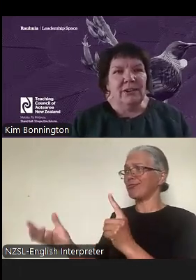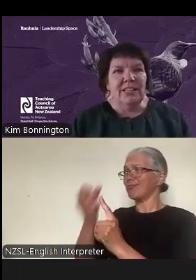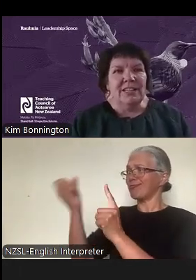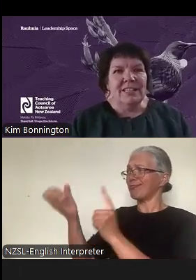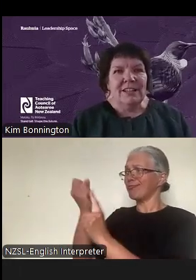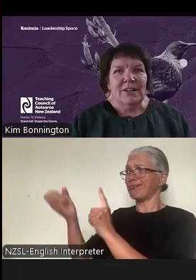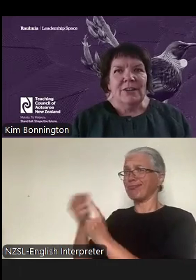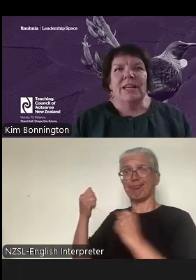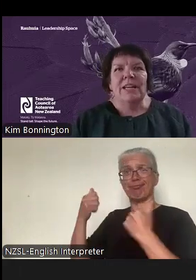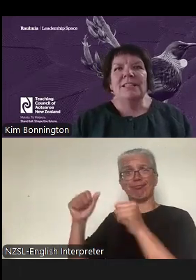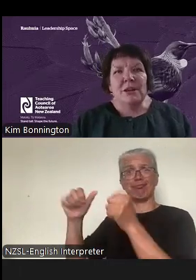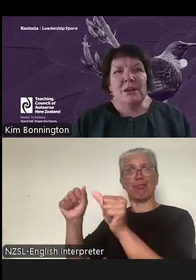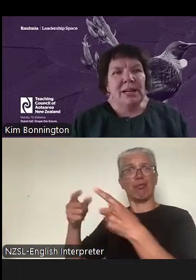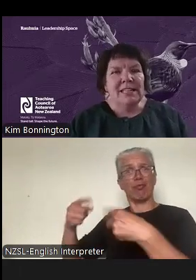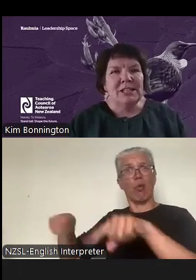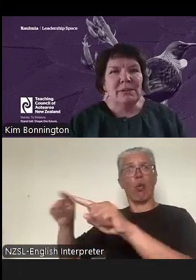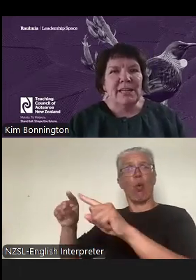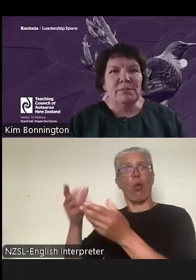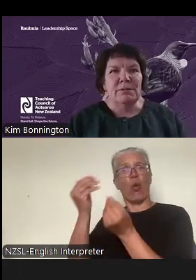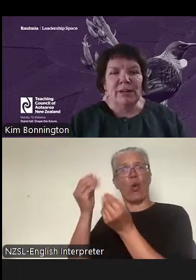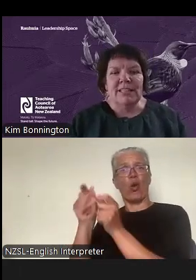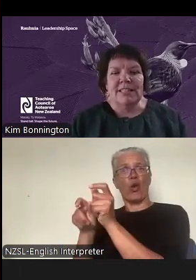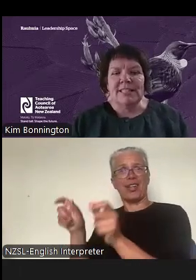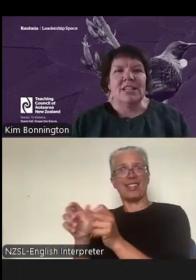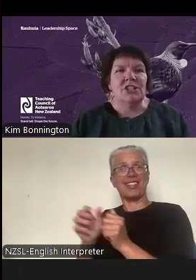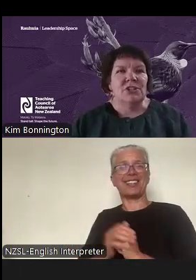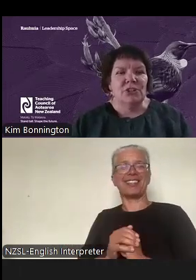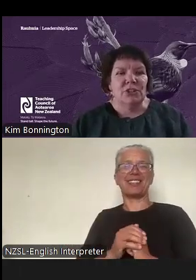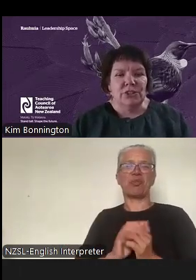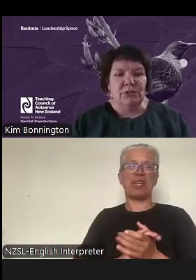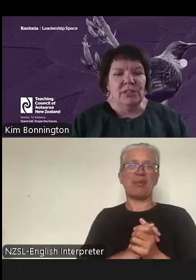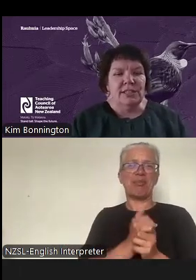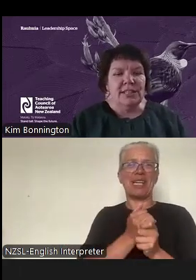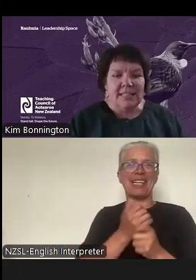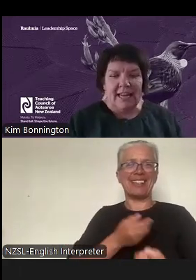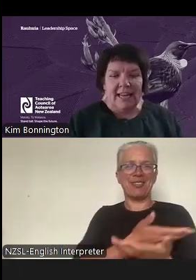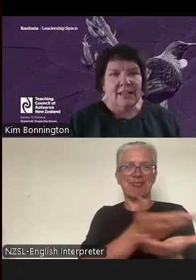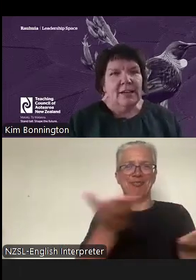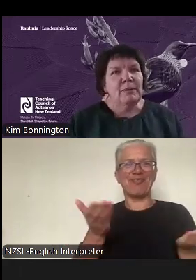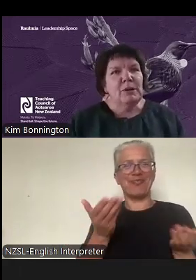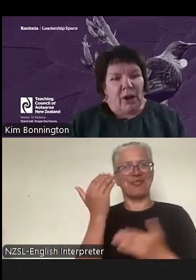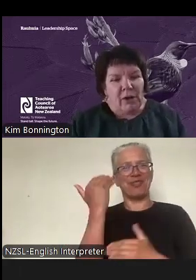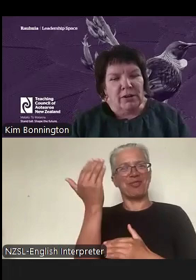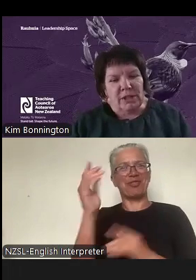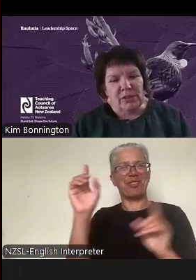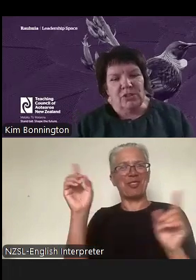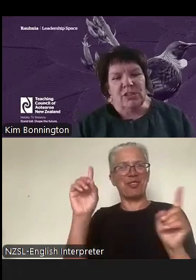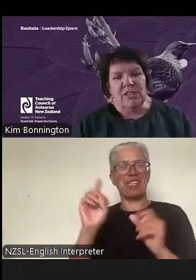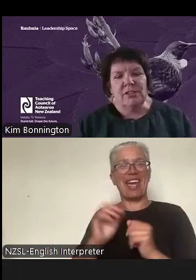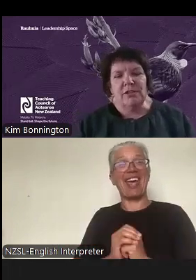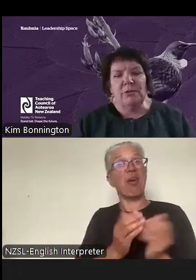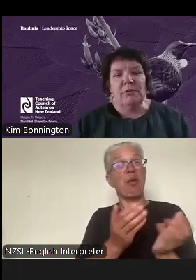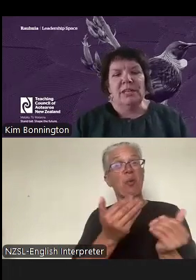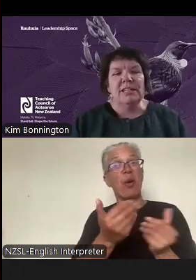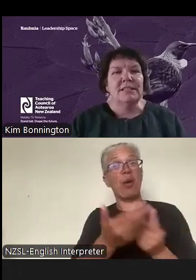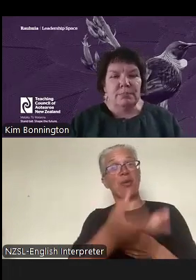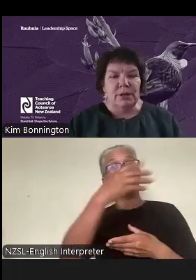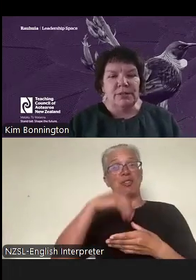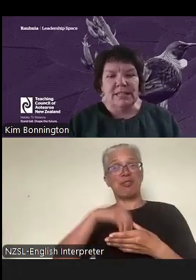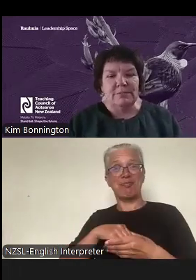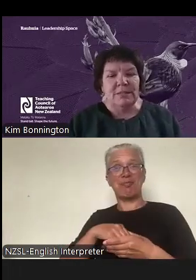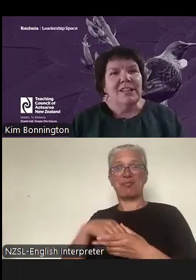their learners. We are so pleased to be able to bring this discussion to you today. We welcome you to this